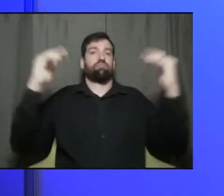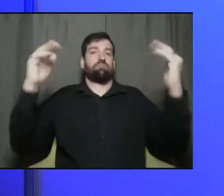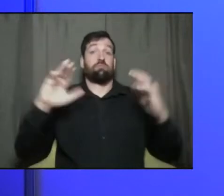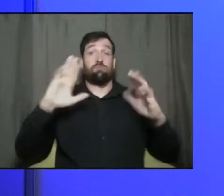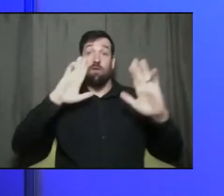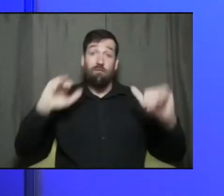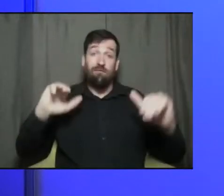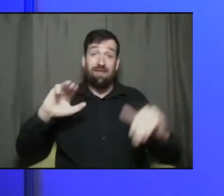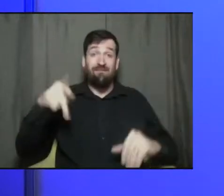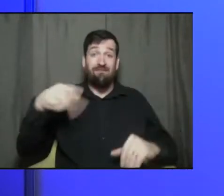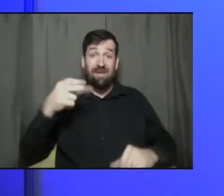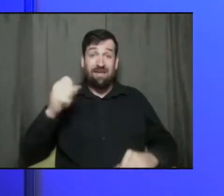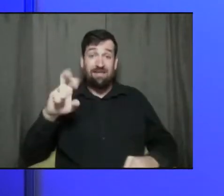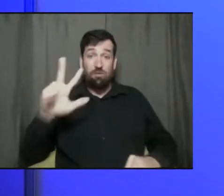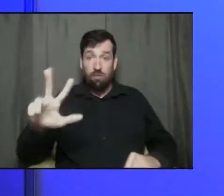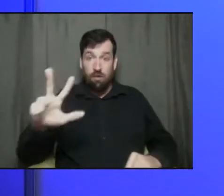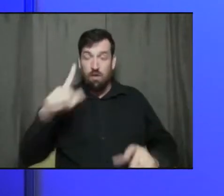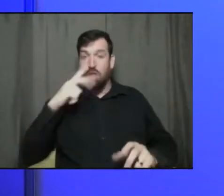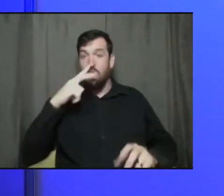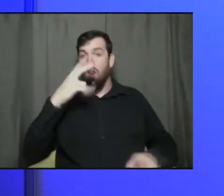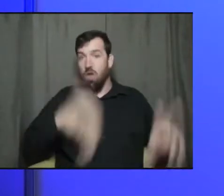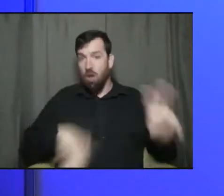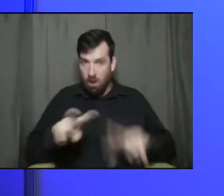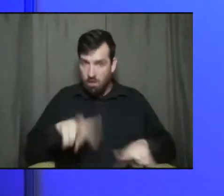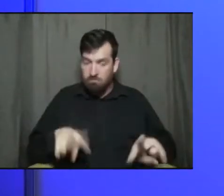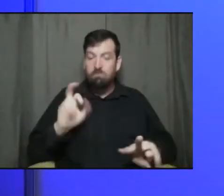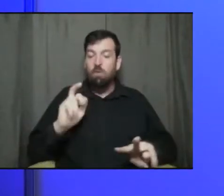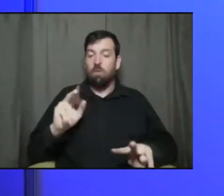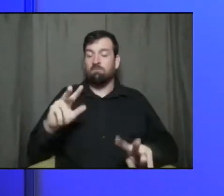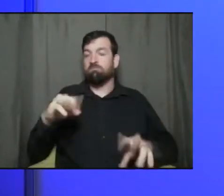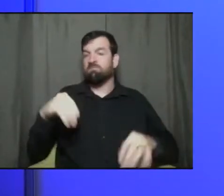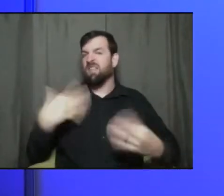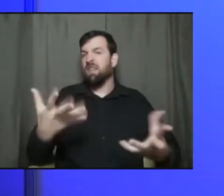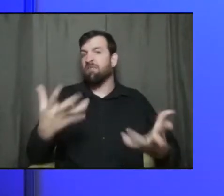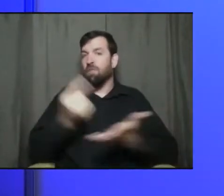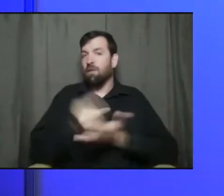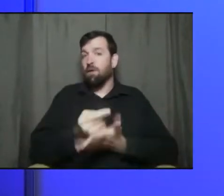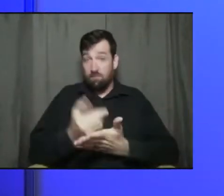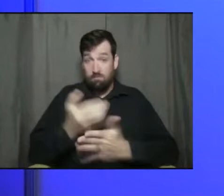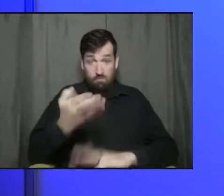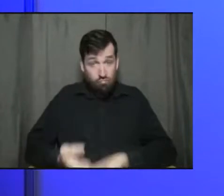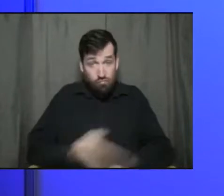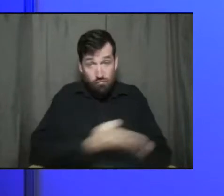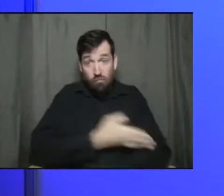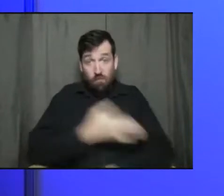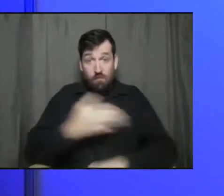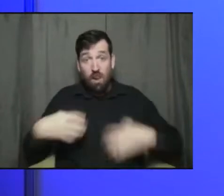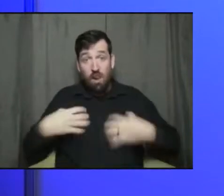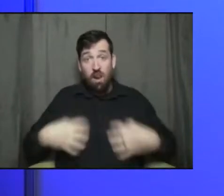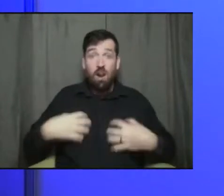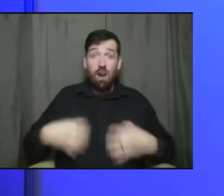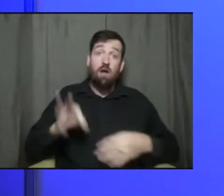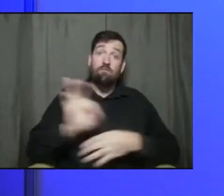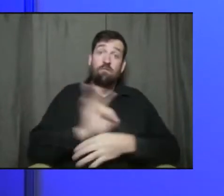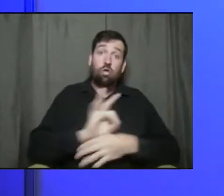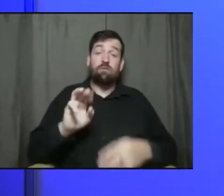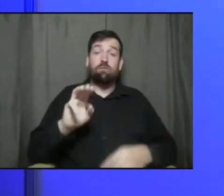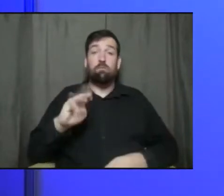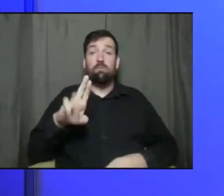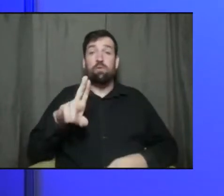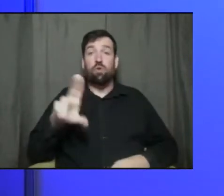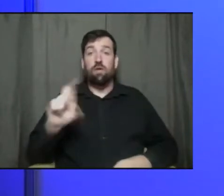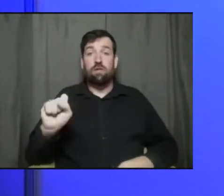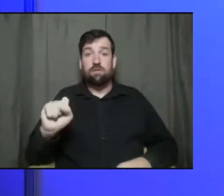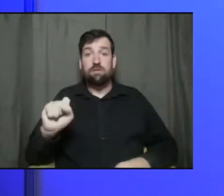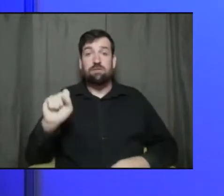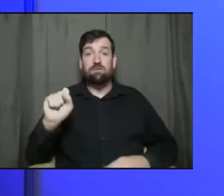really looking at, okay, if we deliver this therapy, how well does it improve lung function, the mucus clearance, reduction